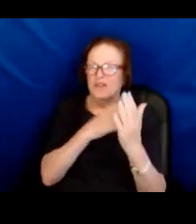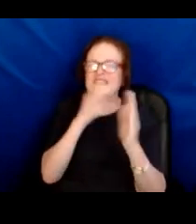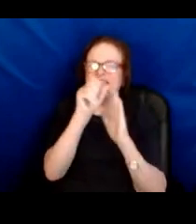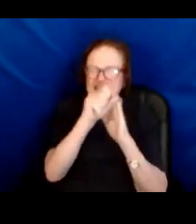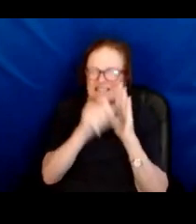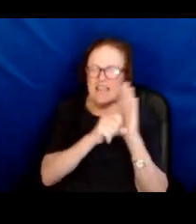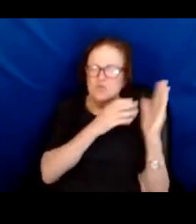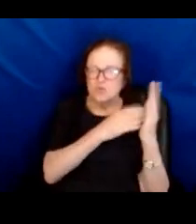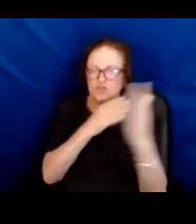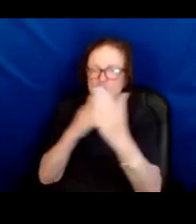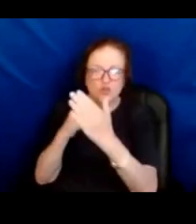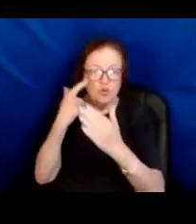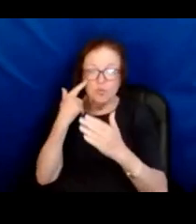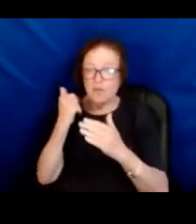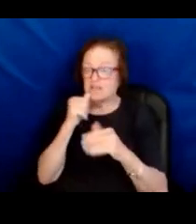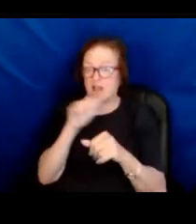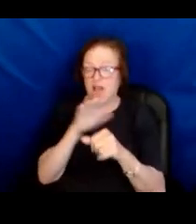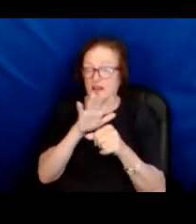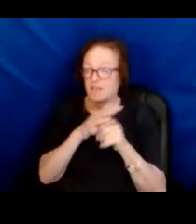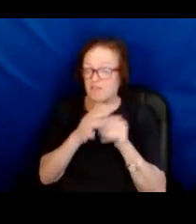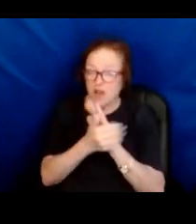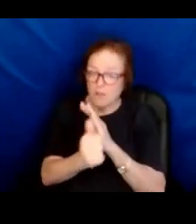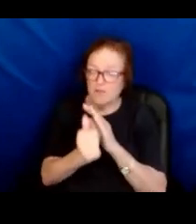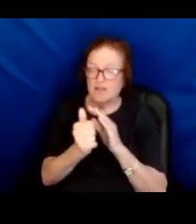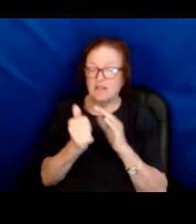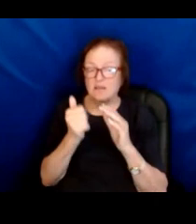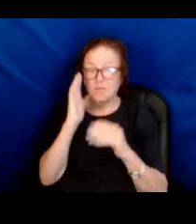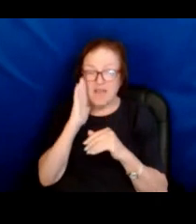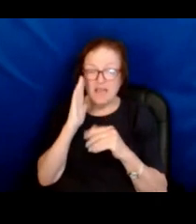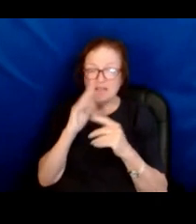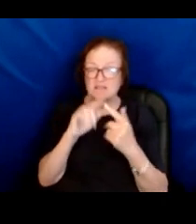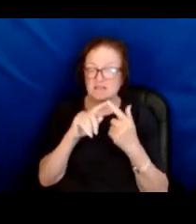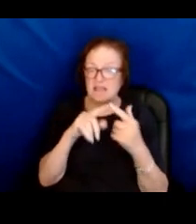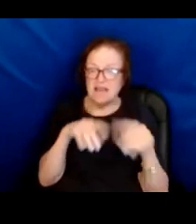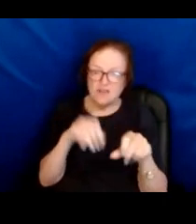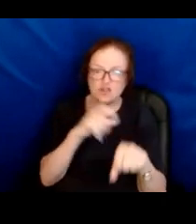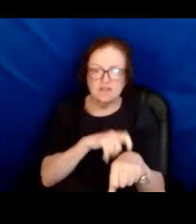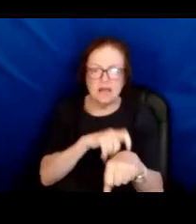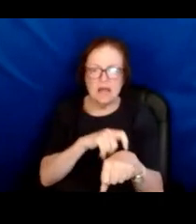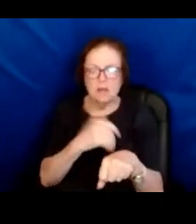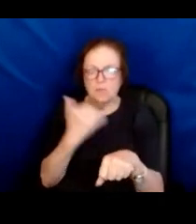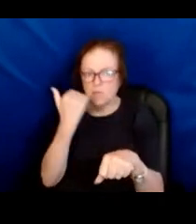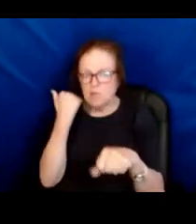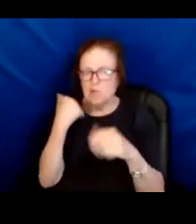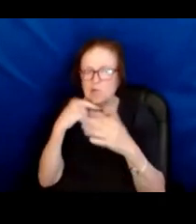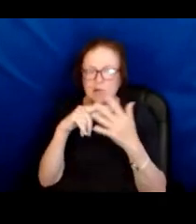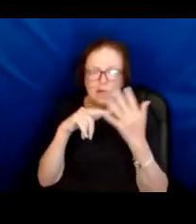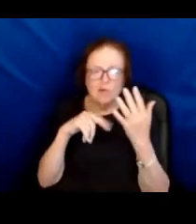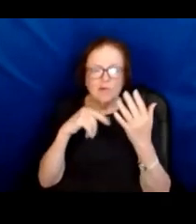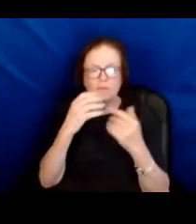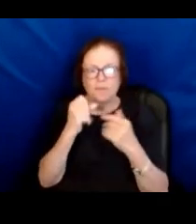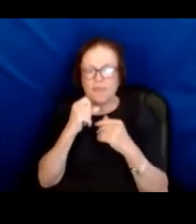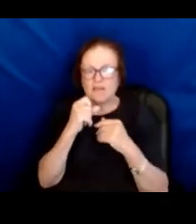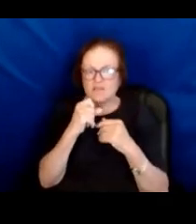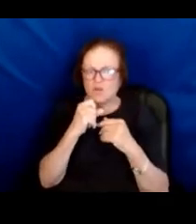having enough competency restoration beds and taking too long, we built up a real simple model. And in having conversations with a number of states,